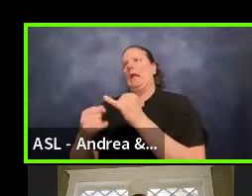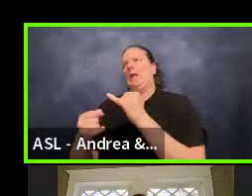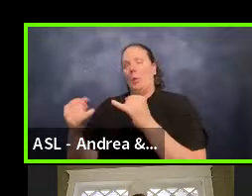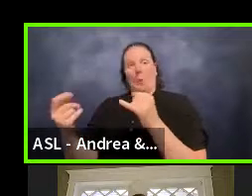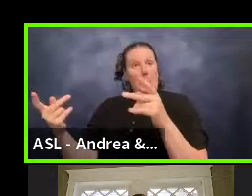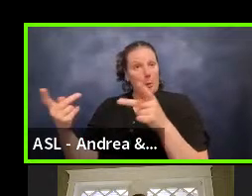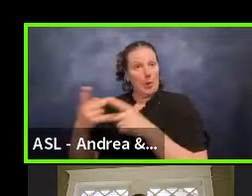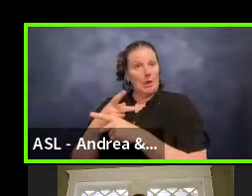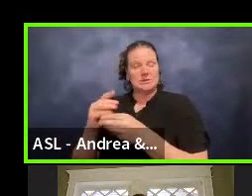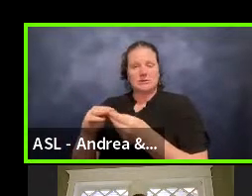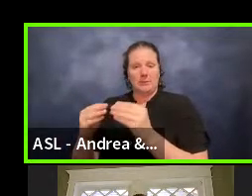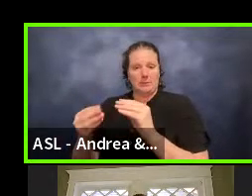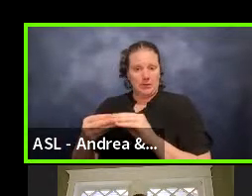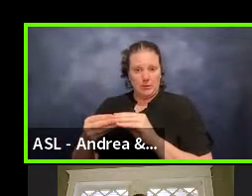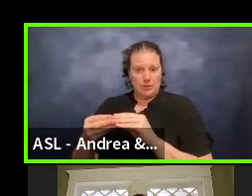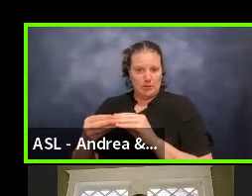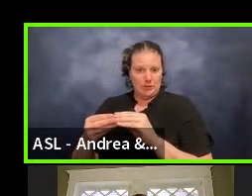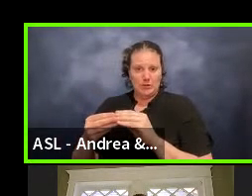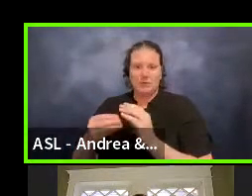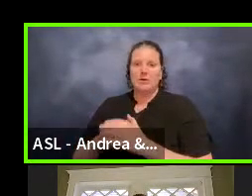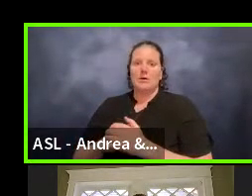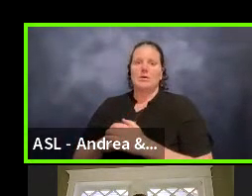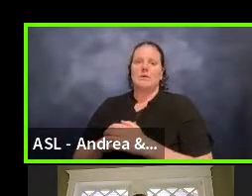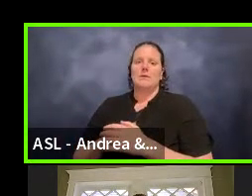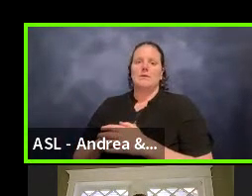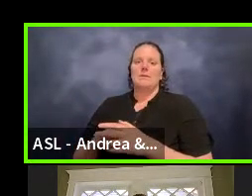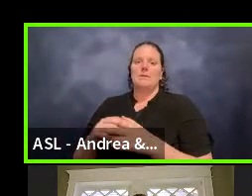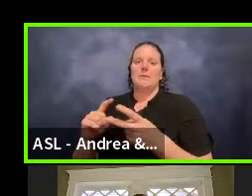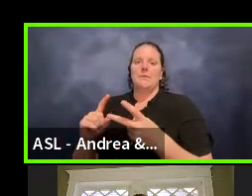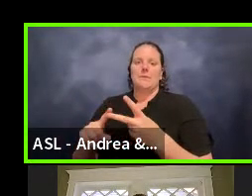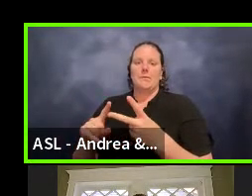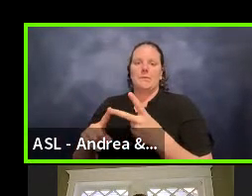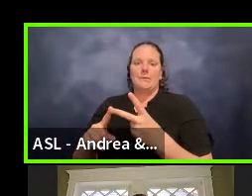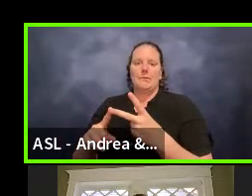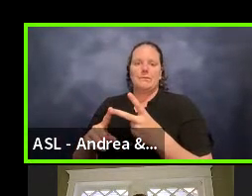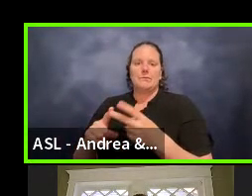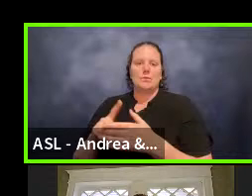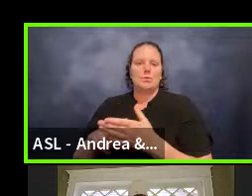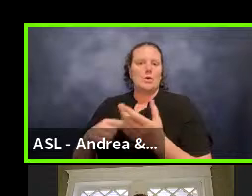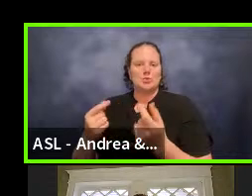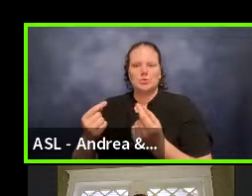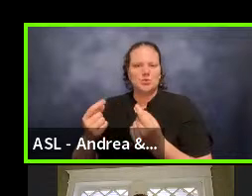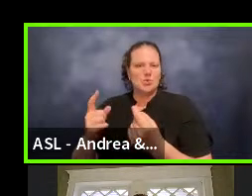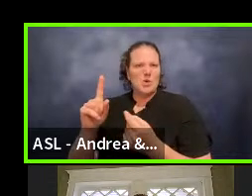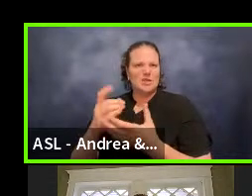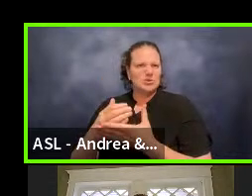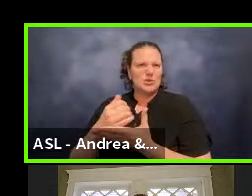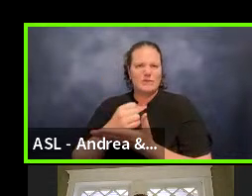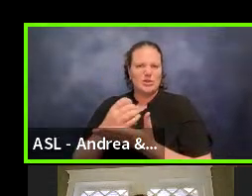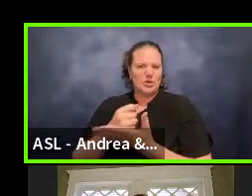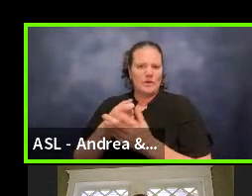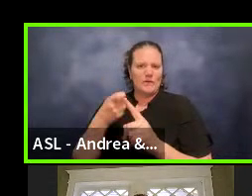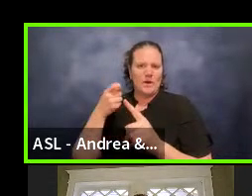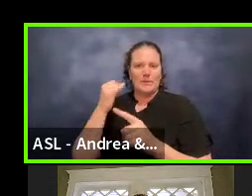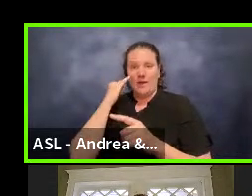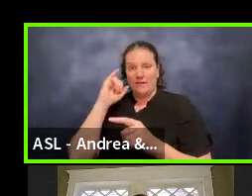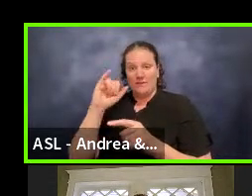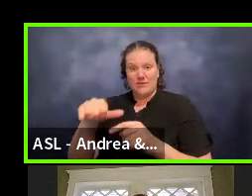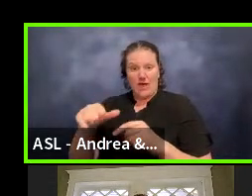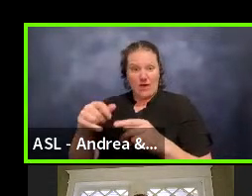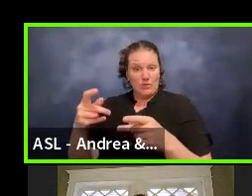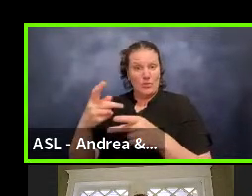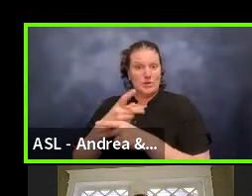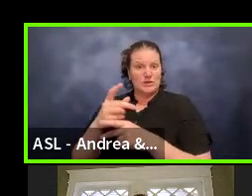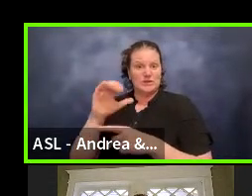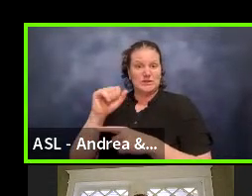number? And the second one is, what do we do? Where does the revenue come from if that worst case scenario happens? Because once